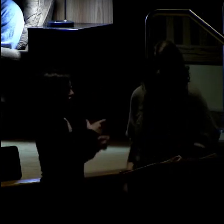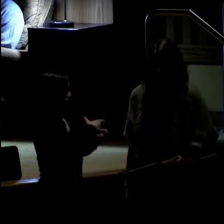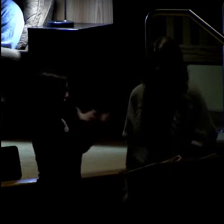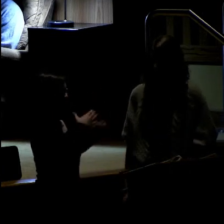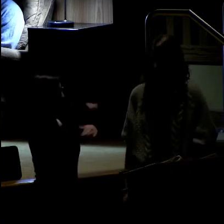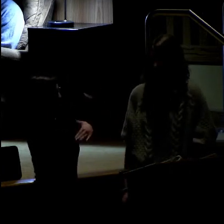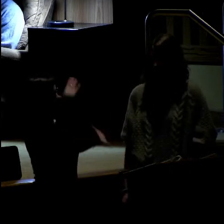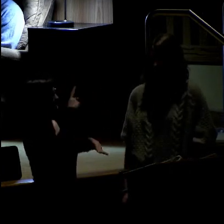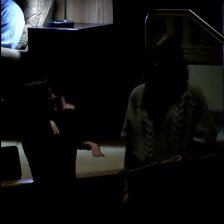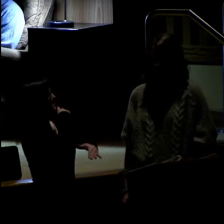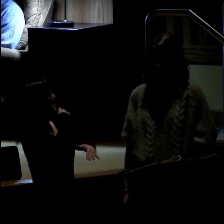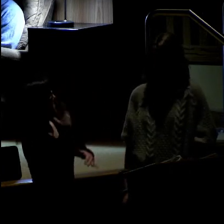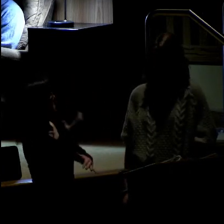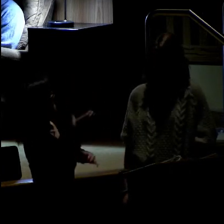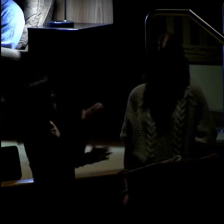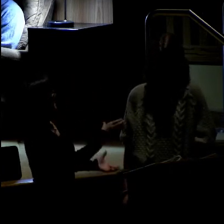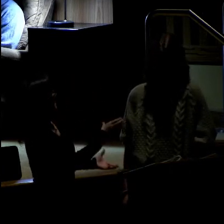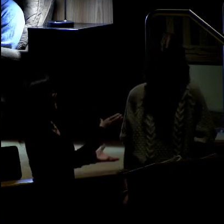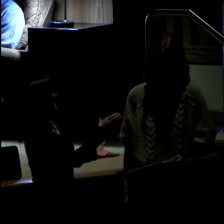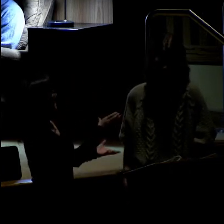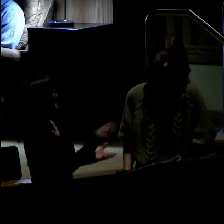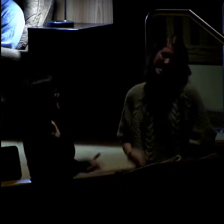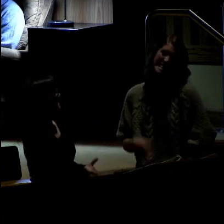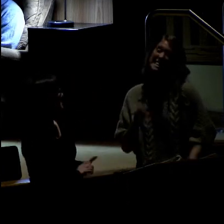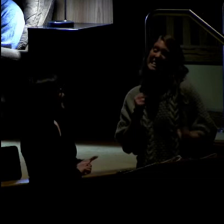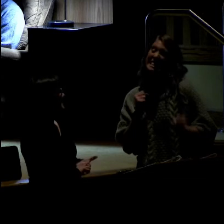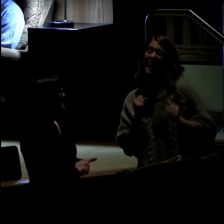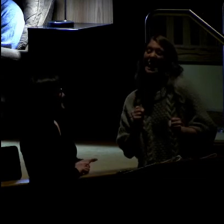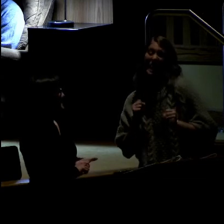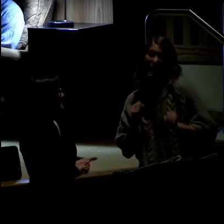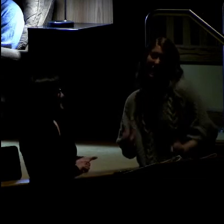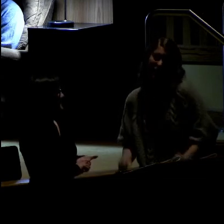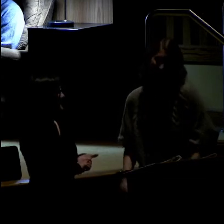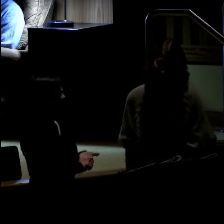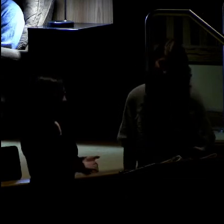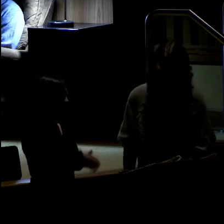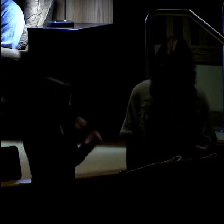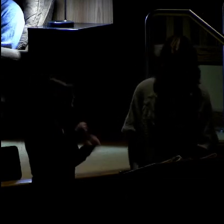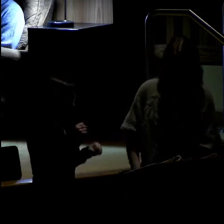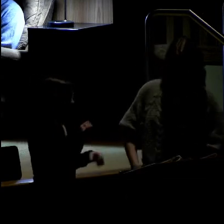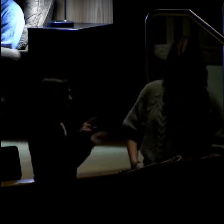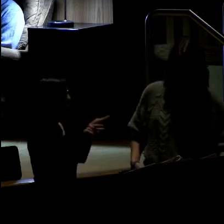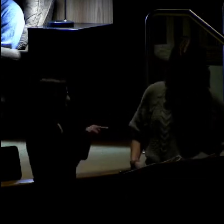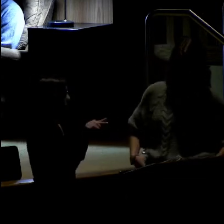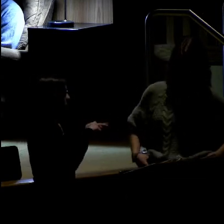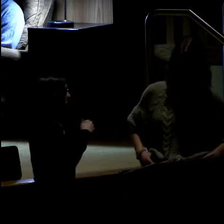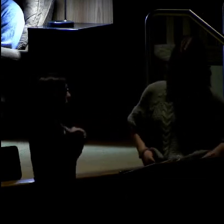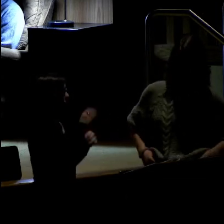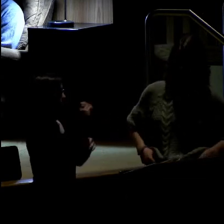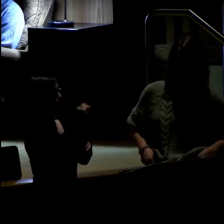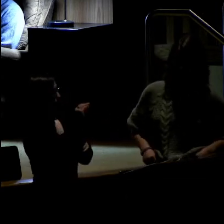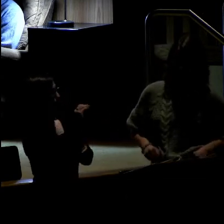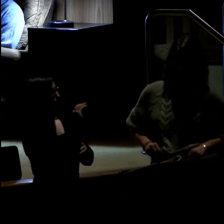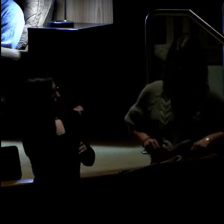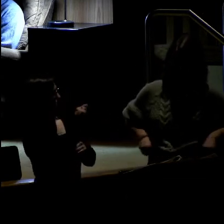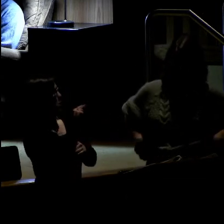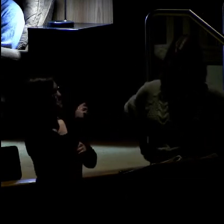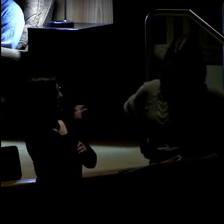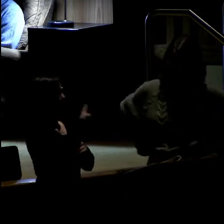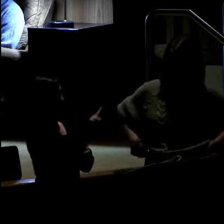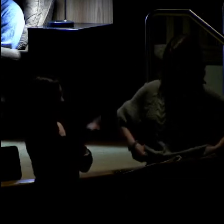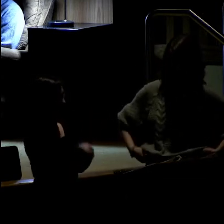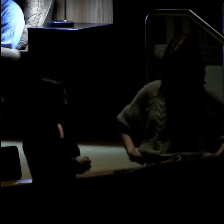of cornflakes. Cornflakes. Yes, Sammy, and they also had a special buy on oatmeal. Oh,